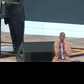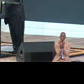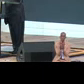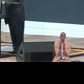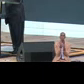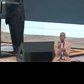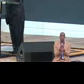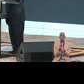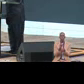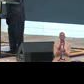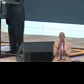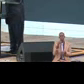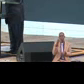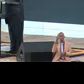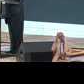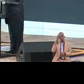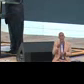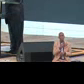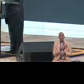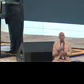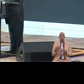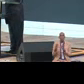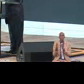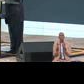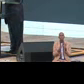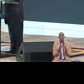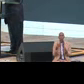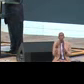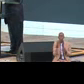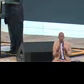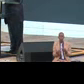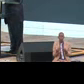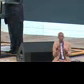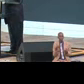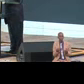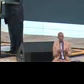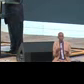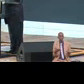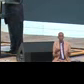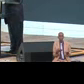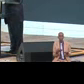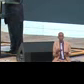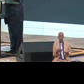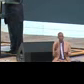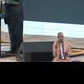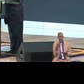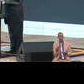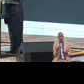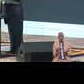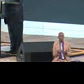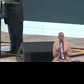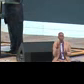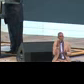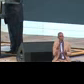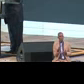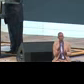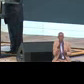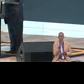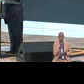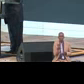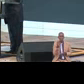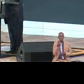work of the devil. And Jesus said, ought not this woman, being a daughter of